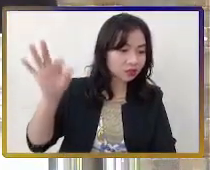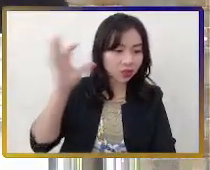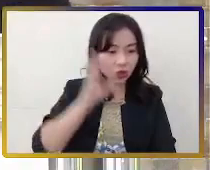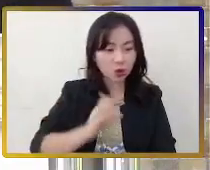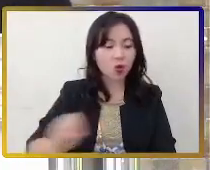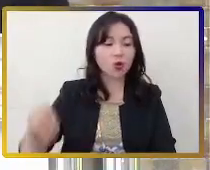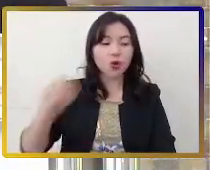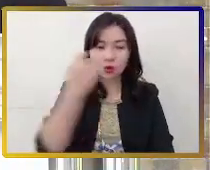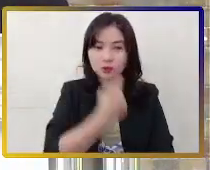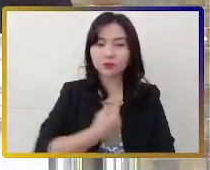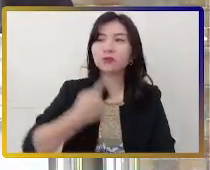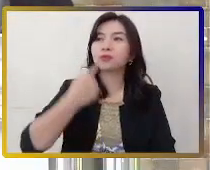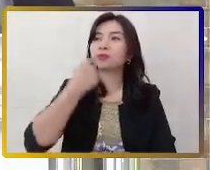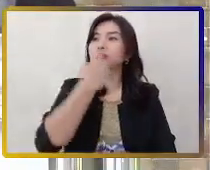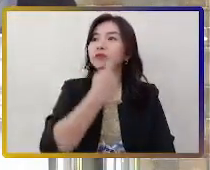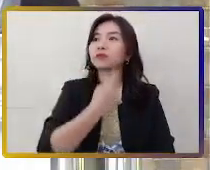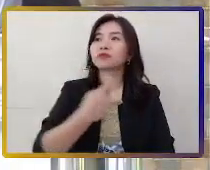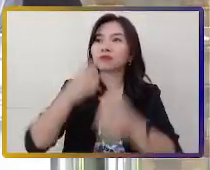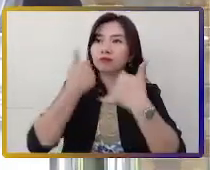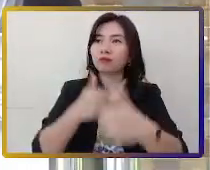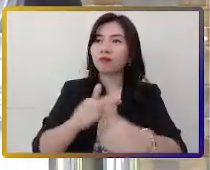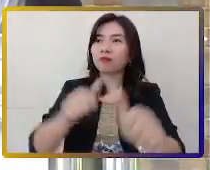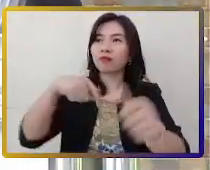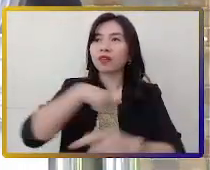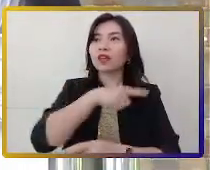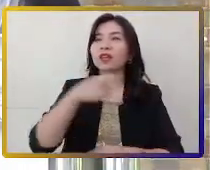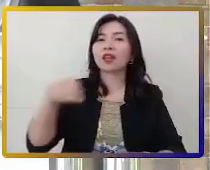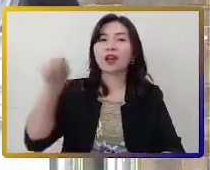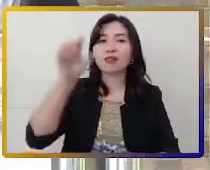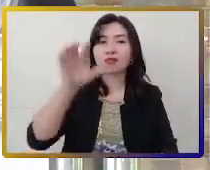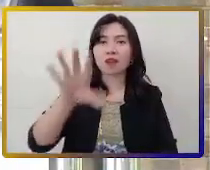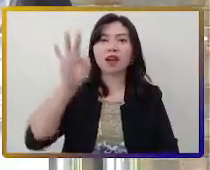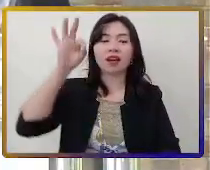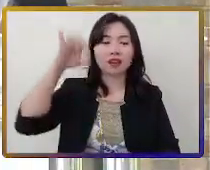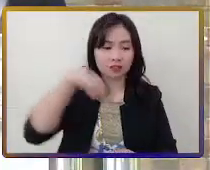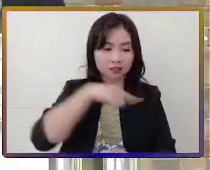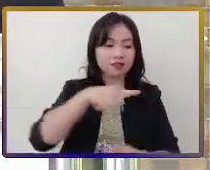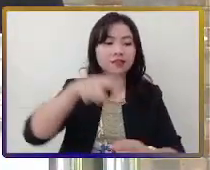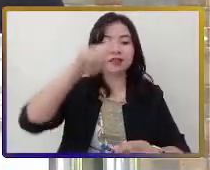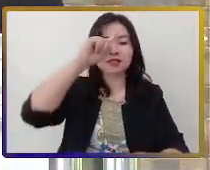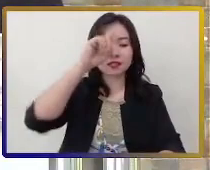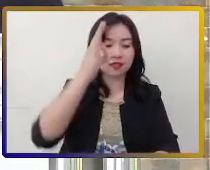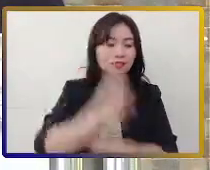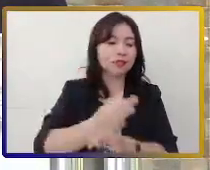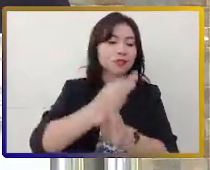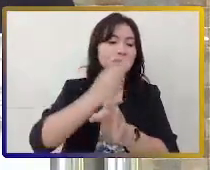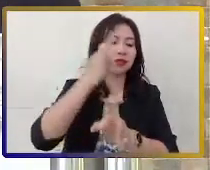find. Oh, may all who come behind us find us